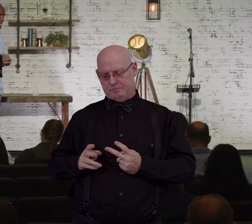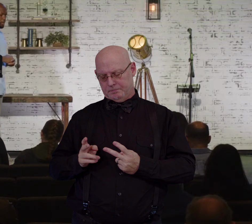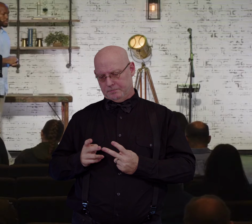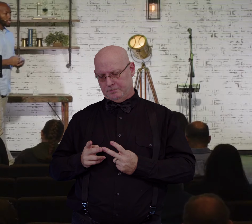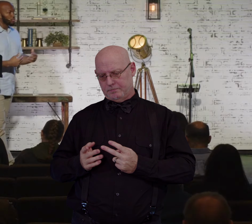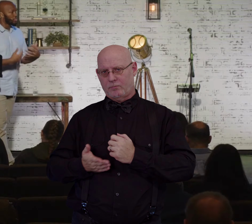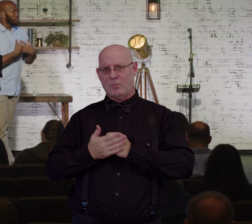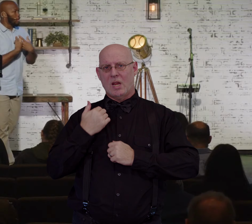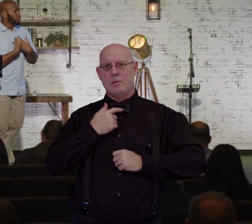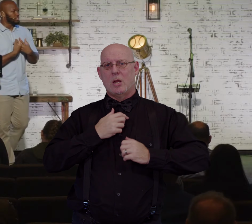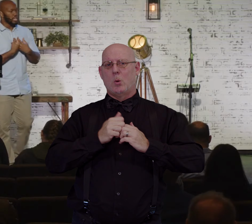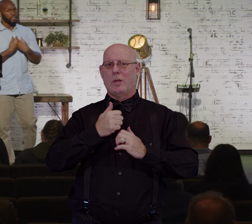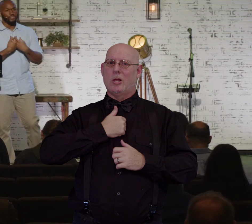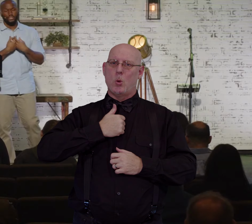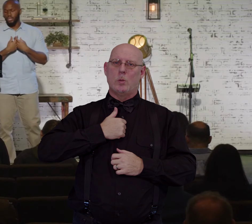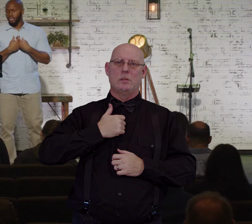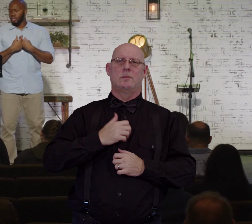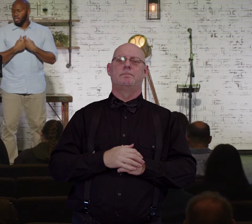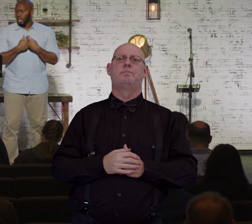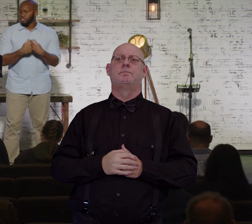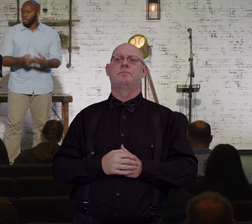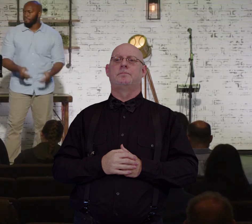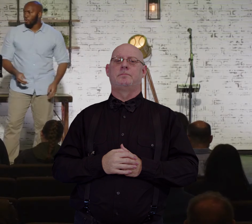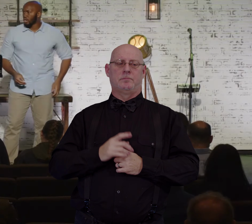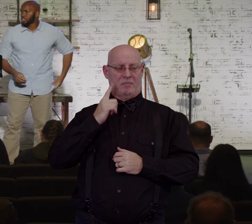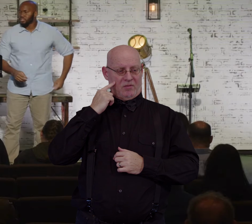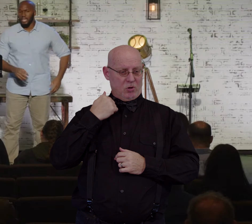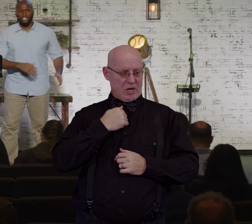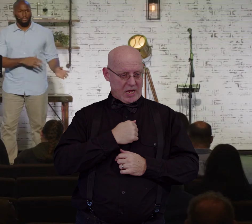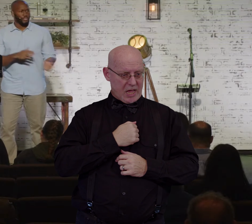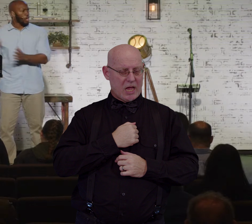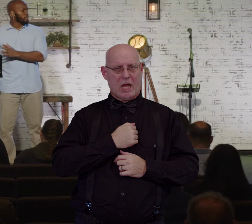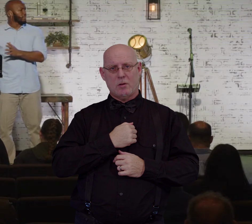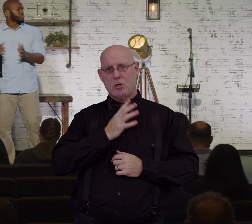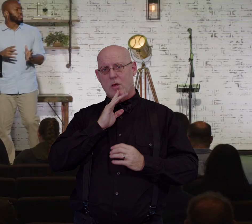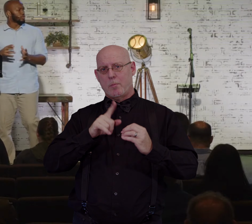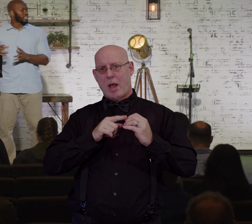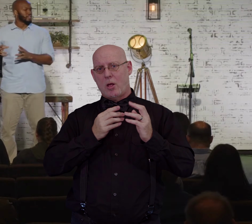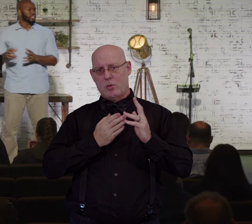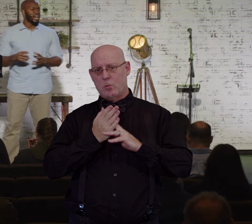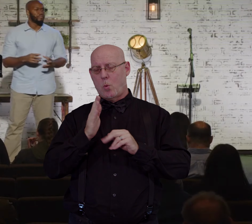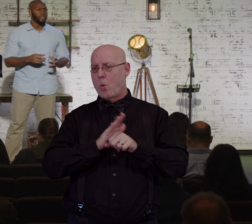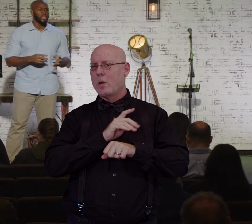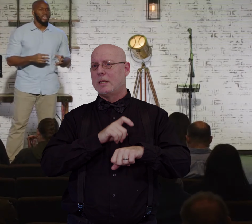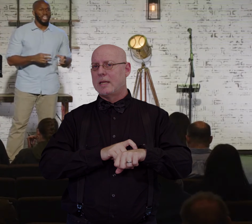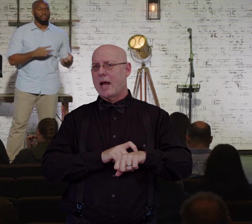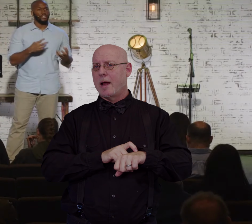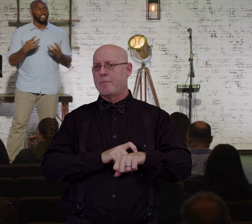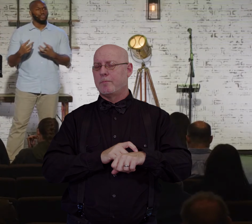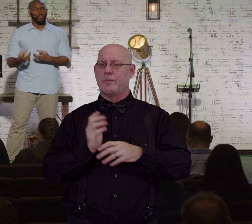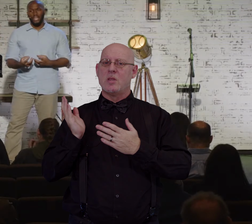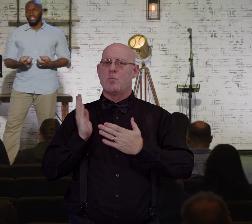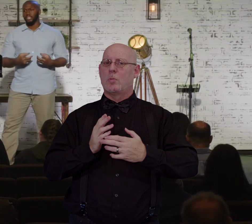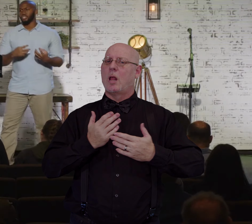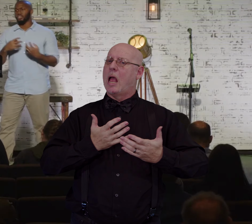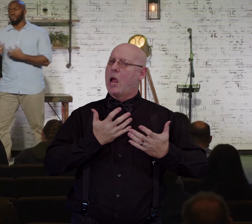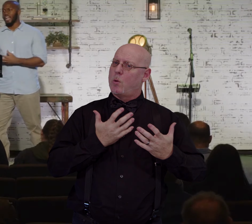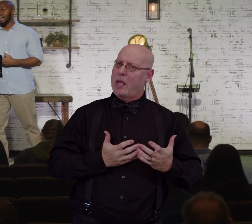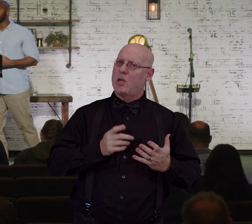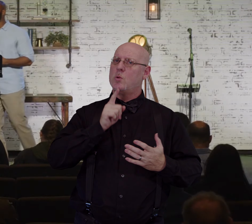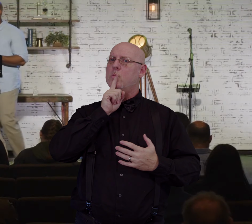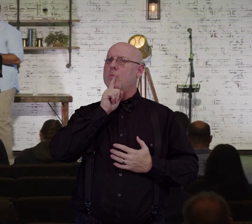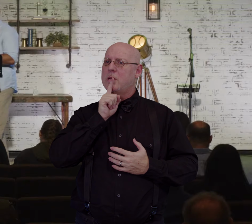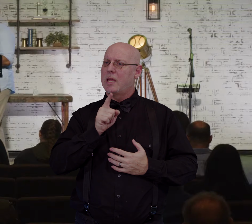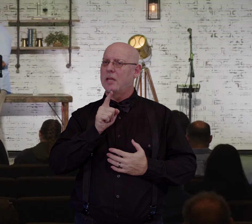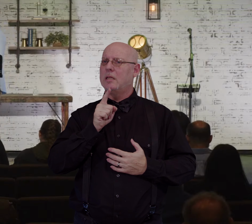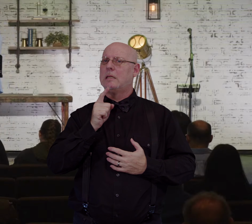Secondly, it helps us with our own selves. And so for us, as I've been talking about through this whole entire time, it brings this weightiness and this